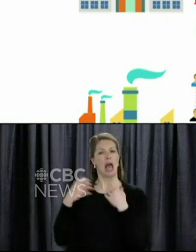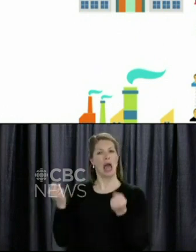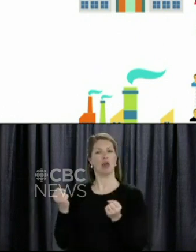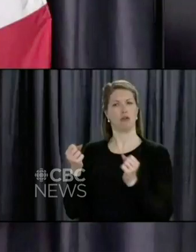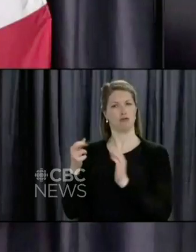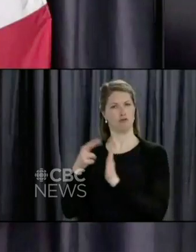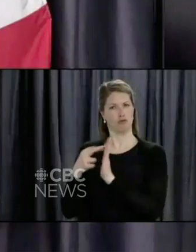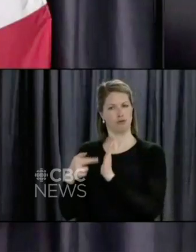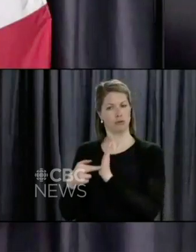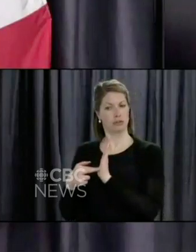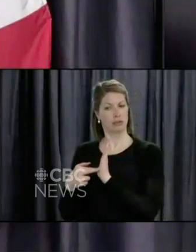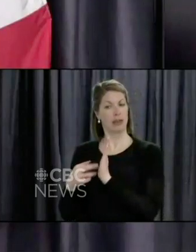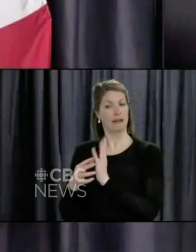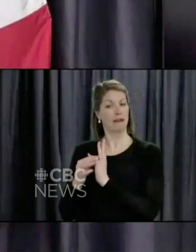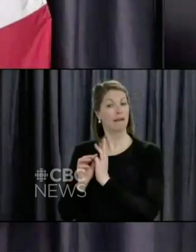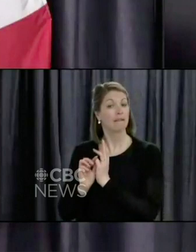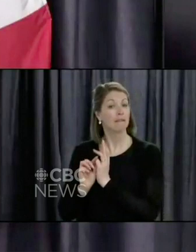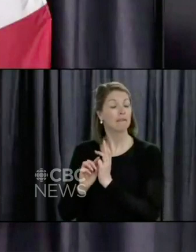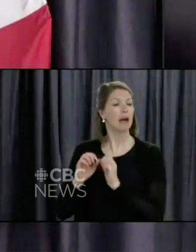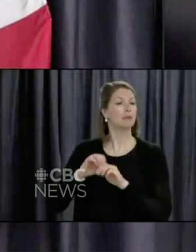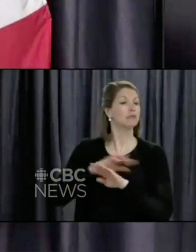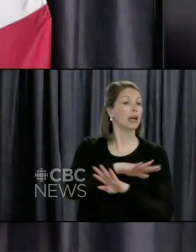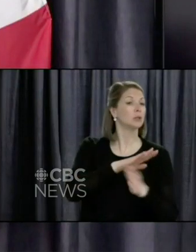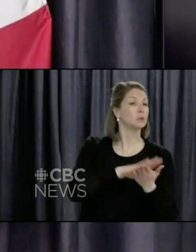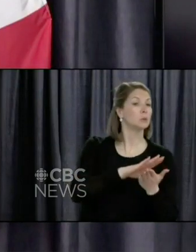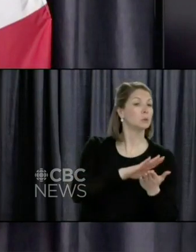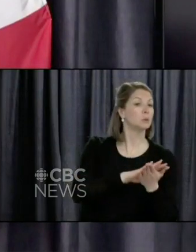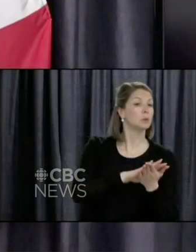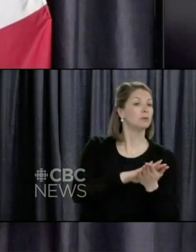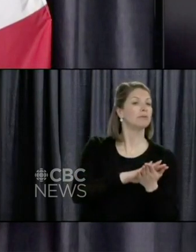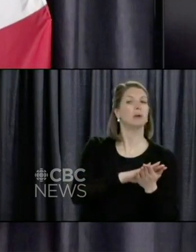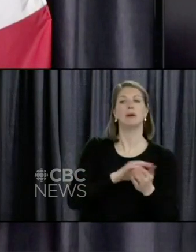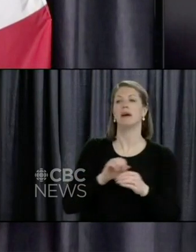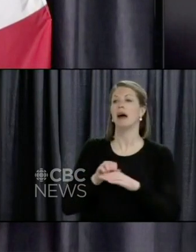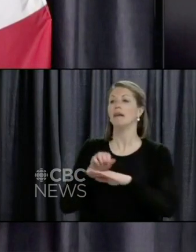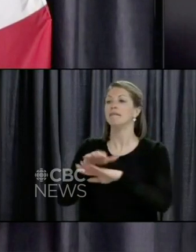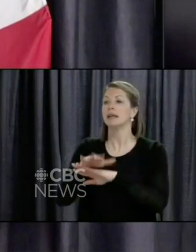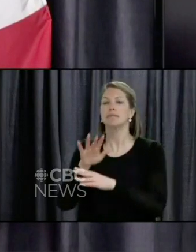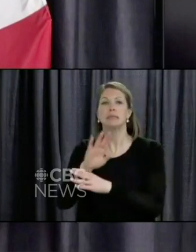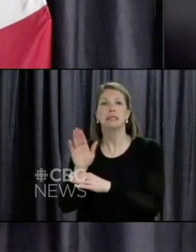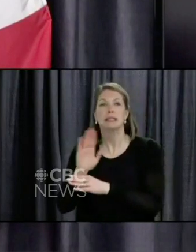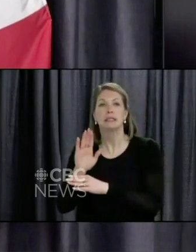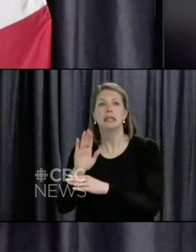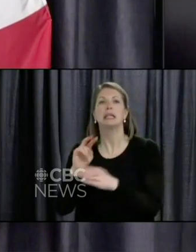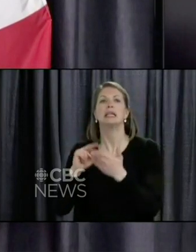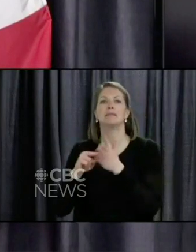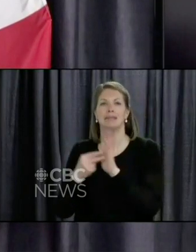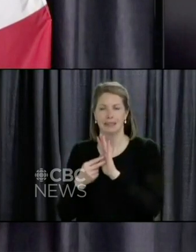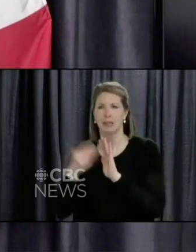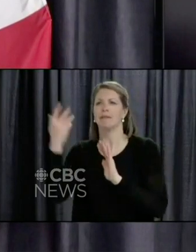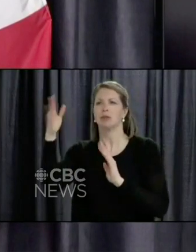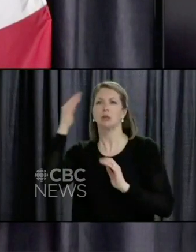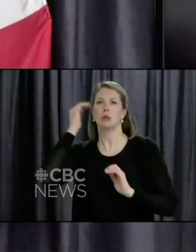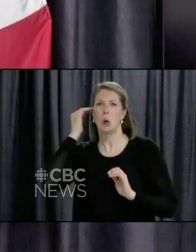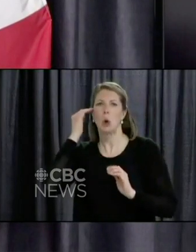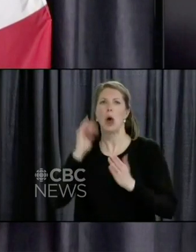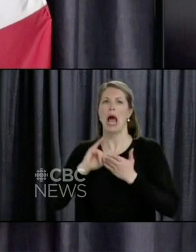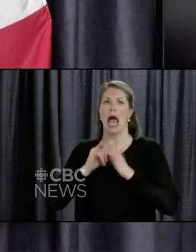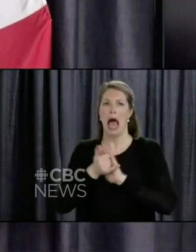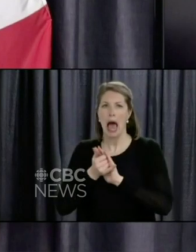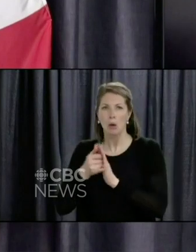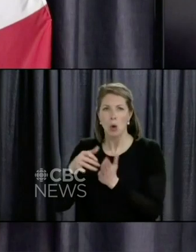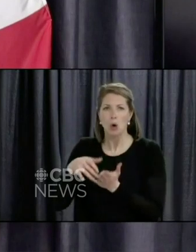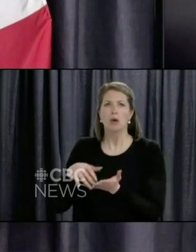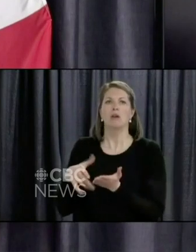what is the impact of each of these measures, we'll feed it back into the model. And so that is machine learning, and we'll refine and fine